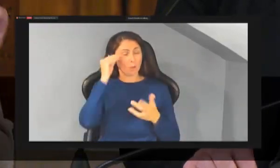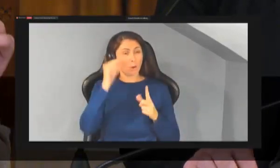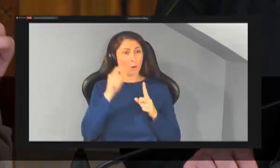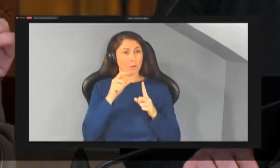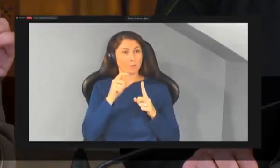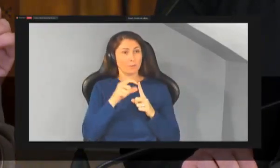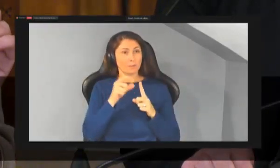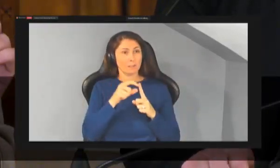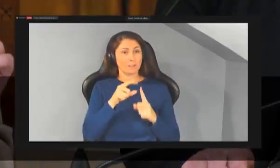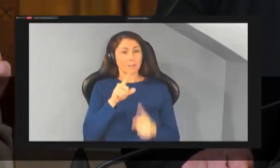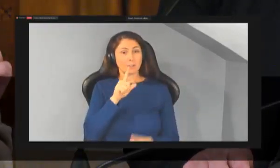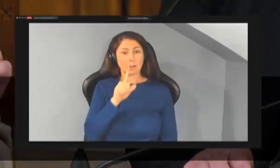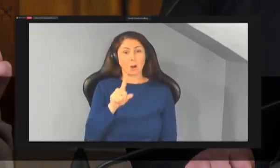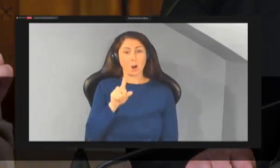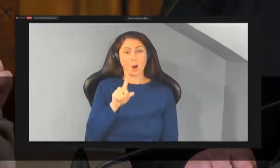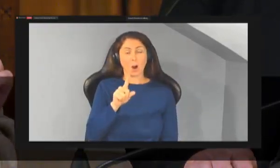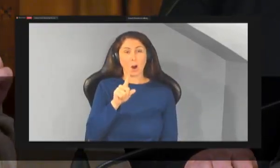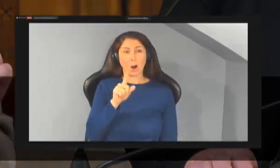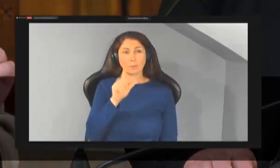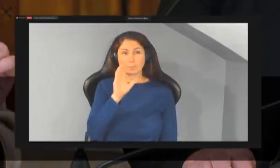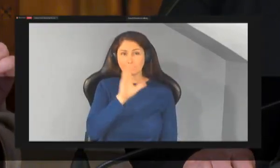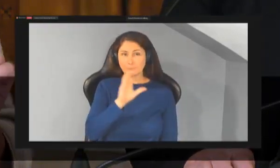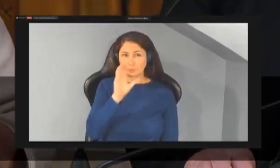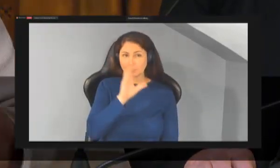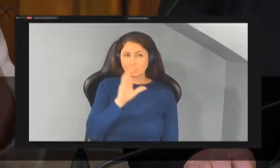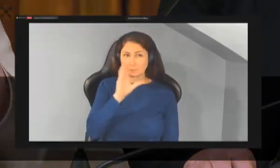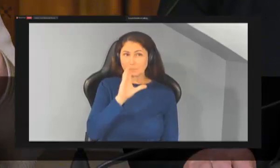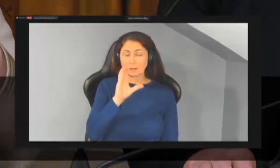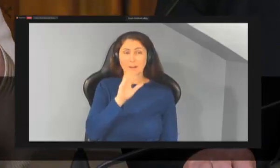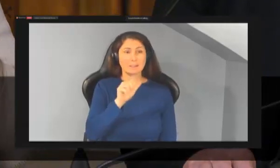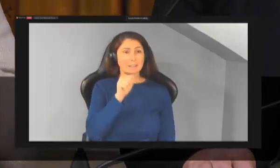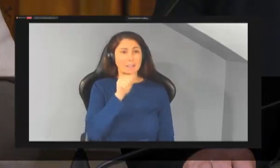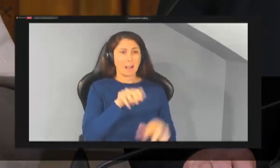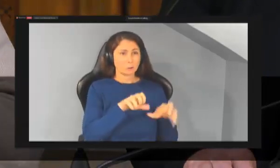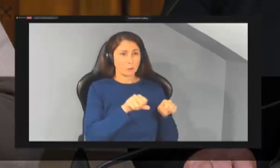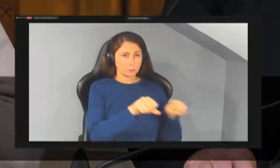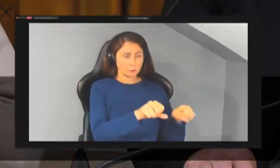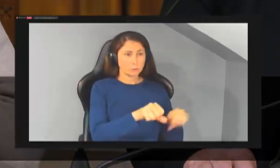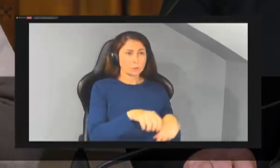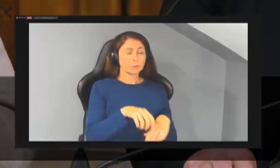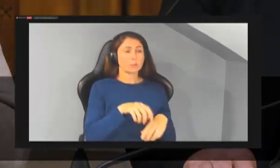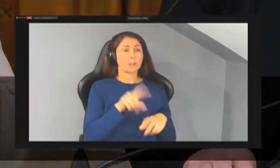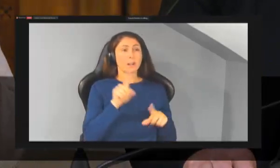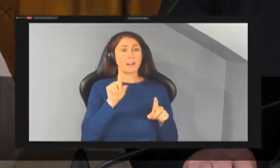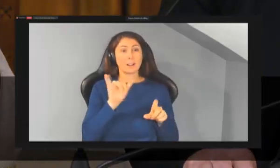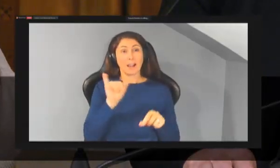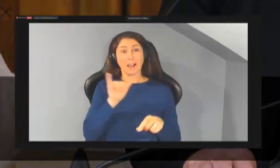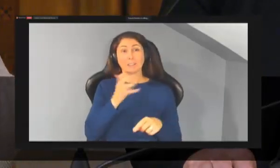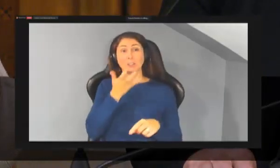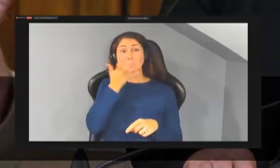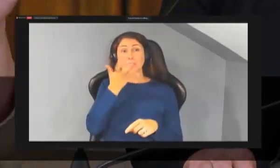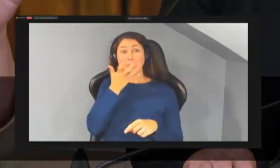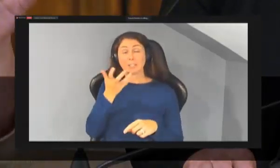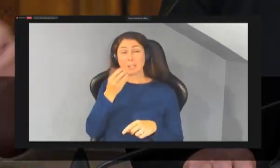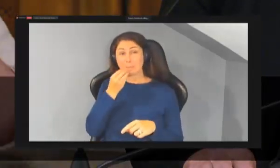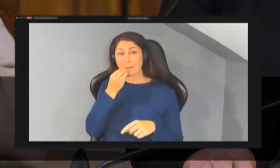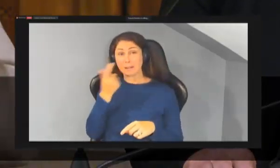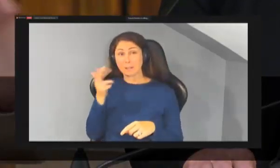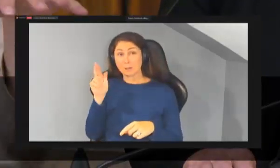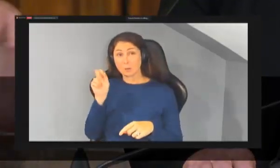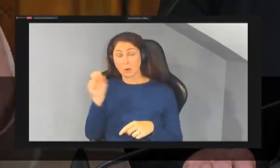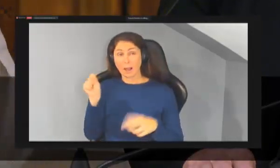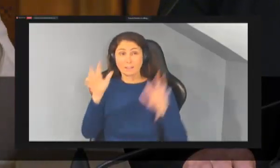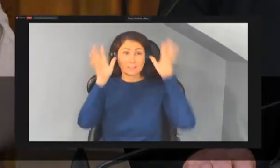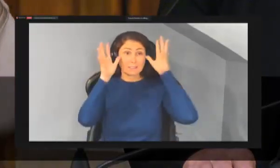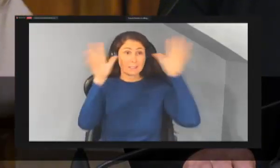are browsers, not grazers. So like sheep eat grass, but deer eat brush, and so